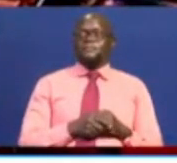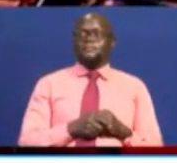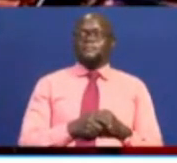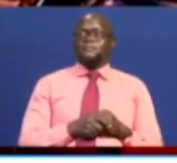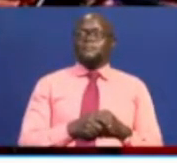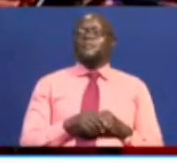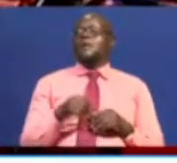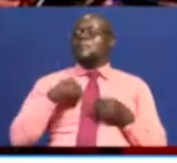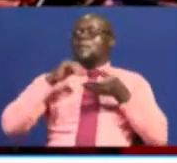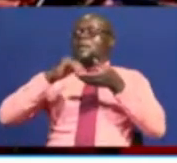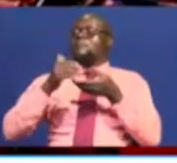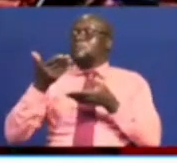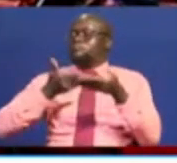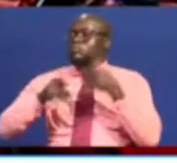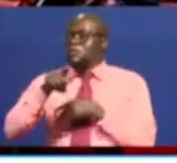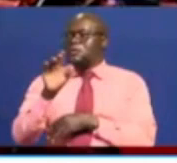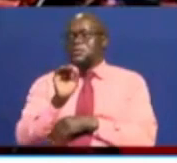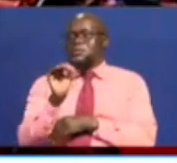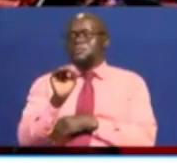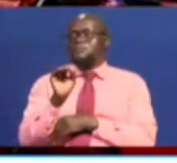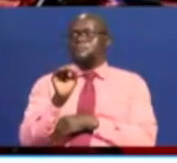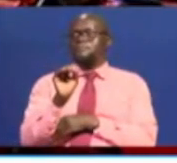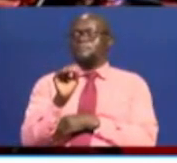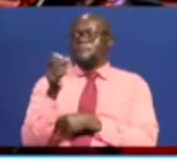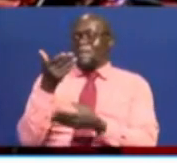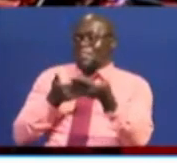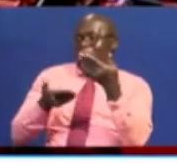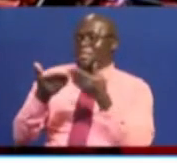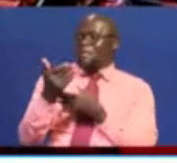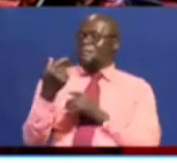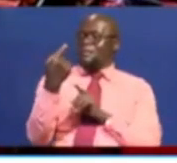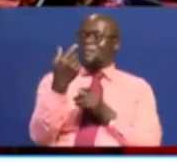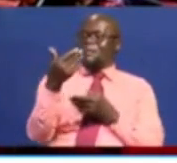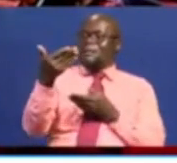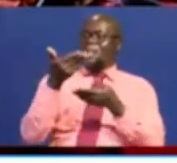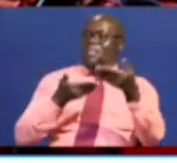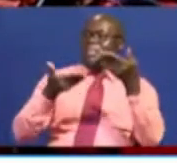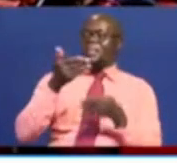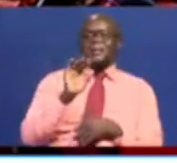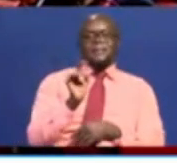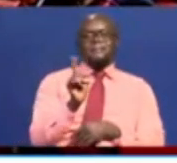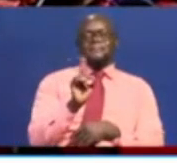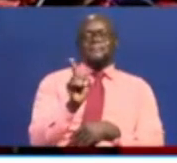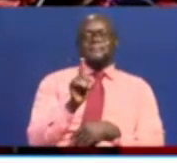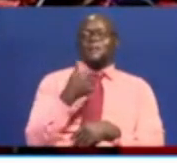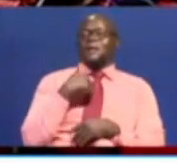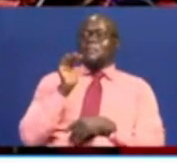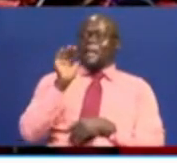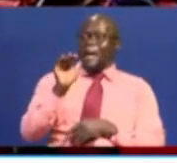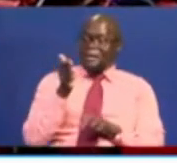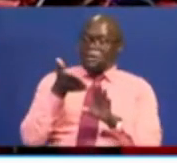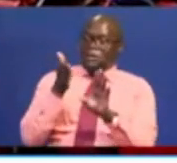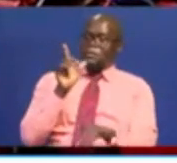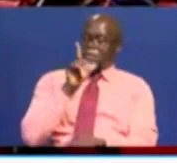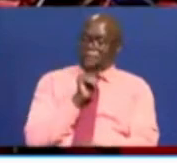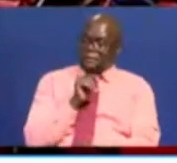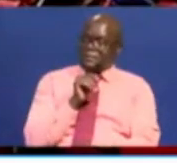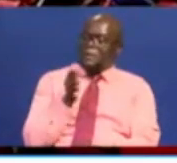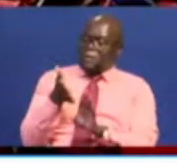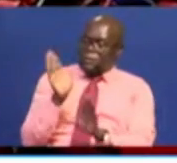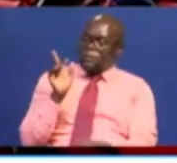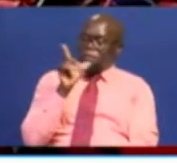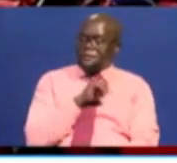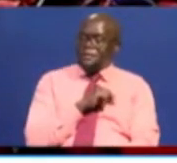I'm not engaging you, Cherargei, in an exchange. I asked him to withdraw, and